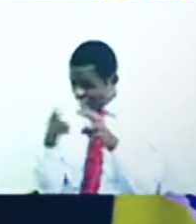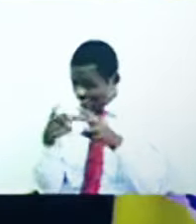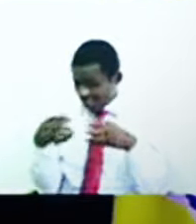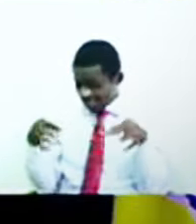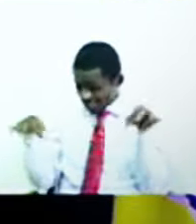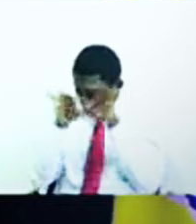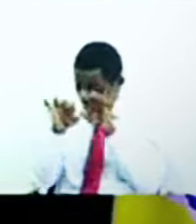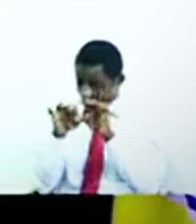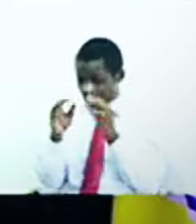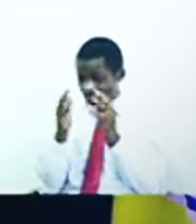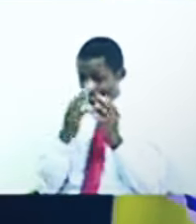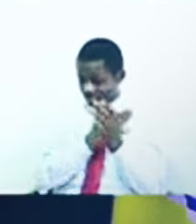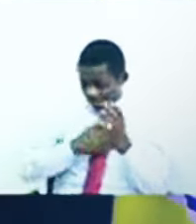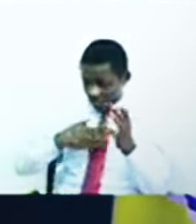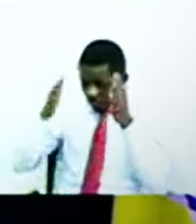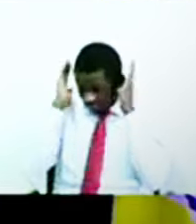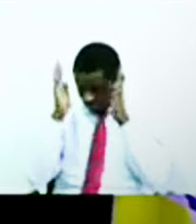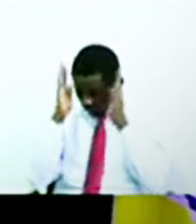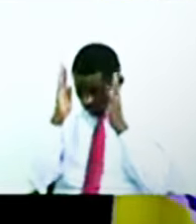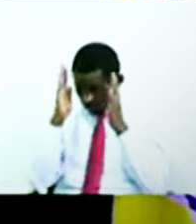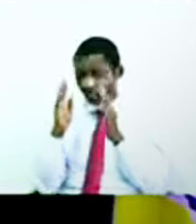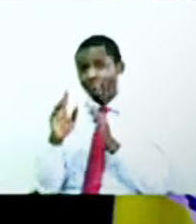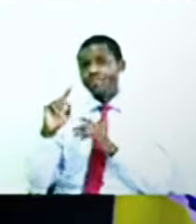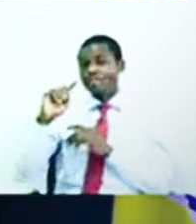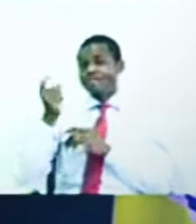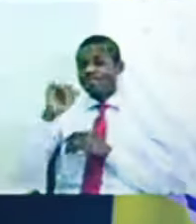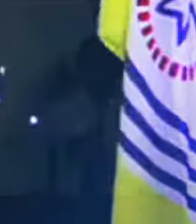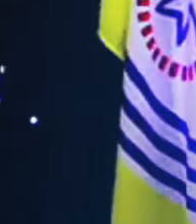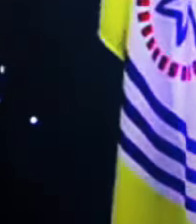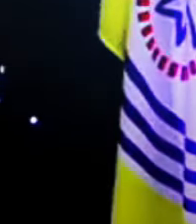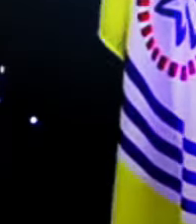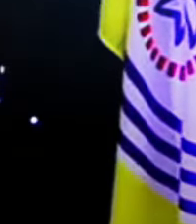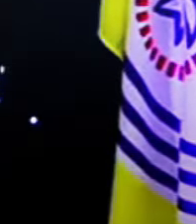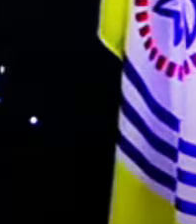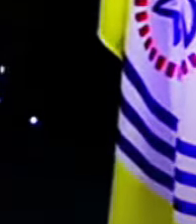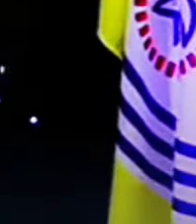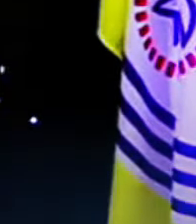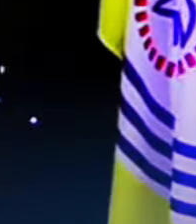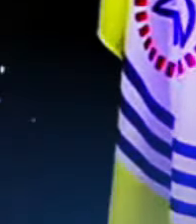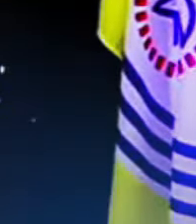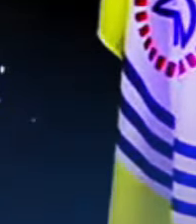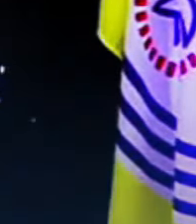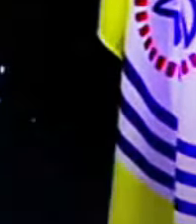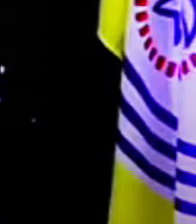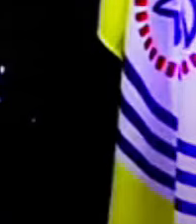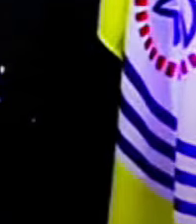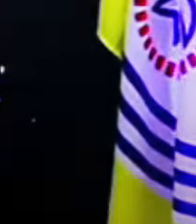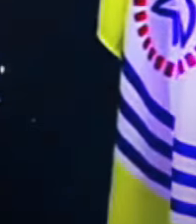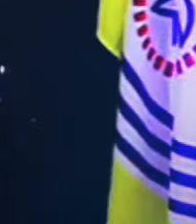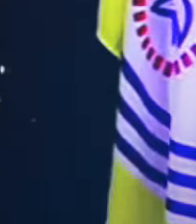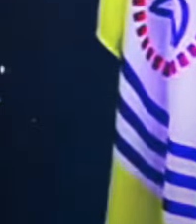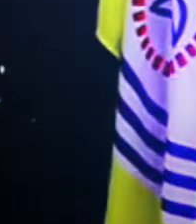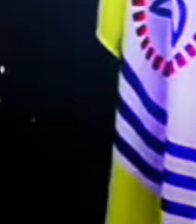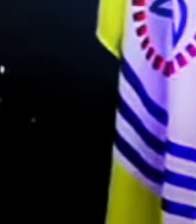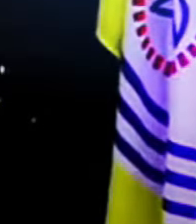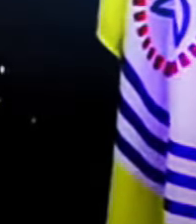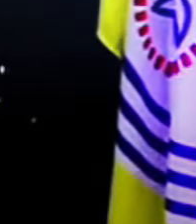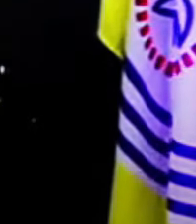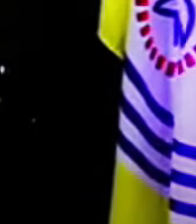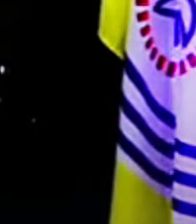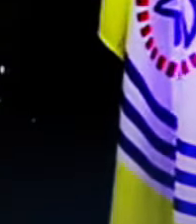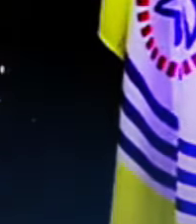1 John chapter 5 verse 9. 1 John 5 9, I'll read through to